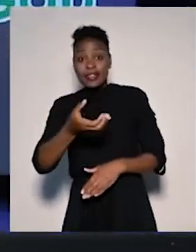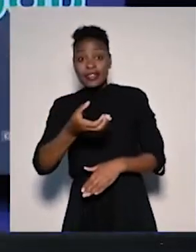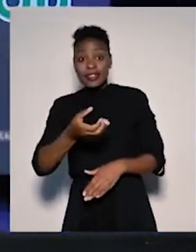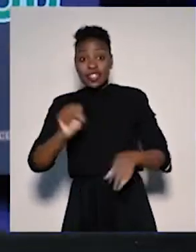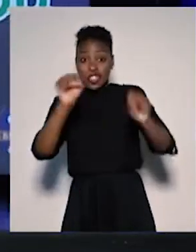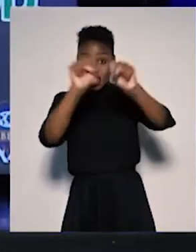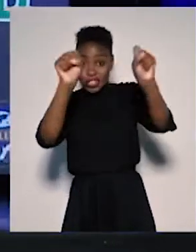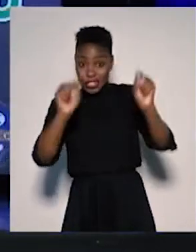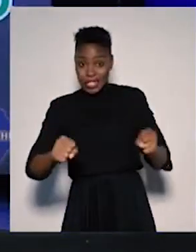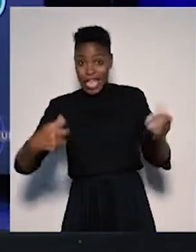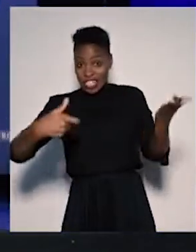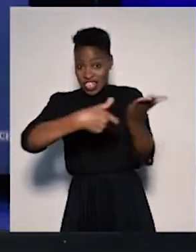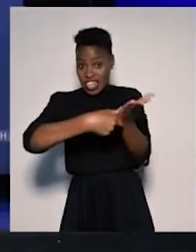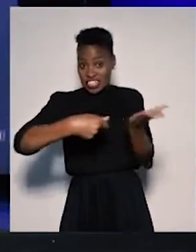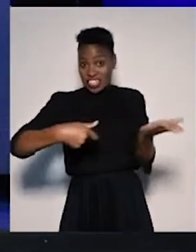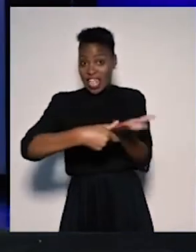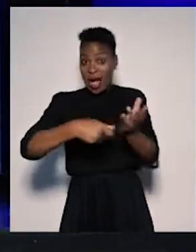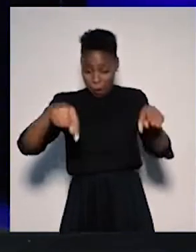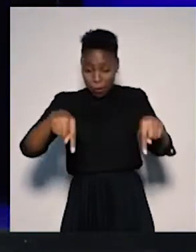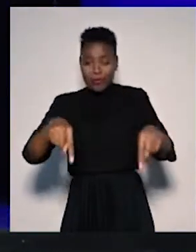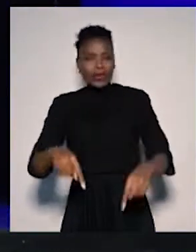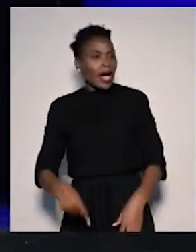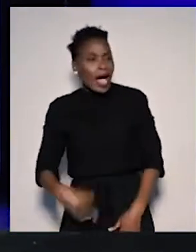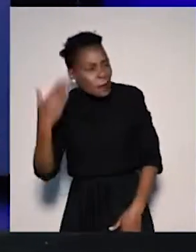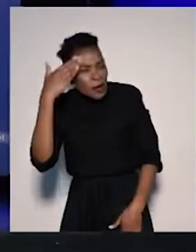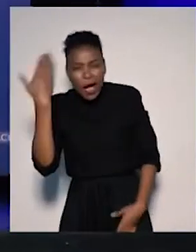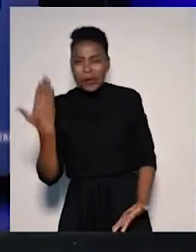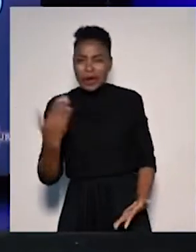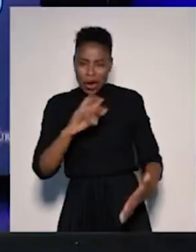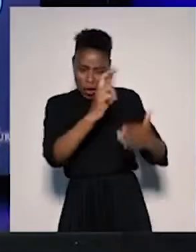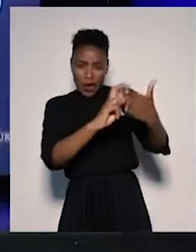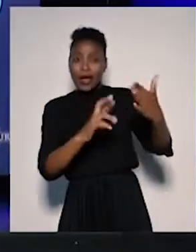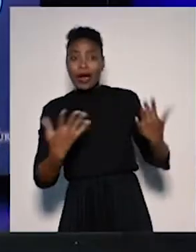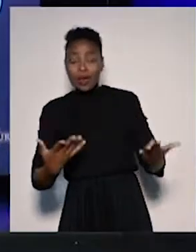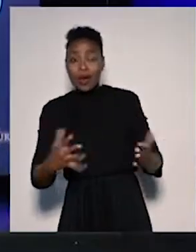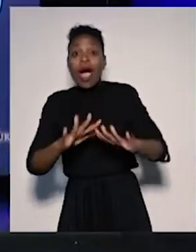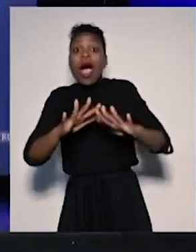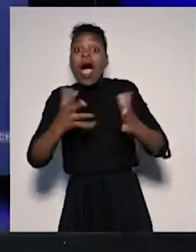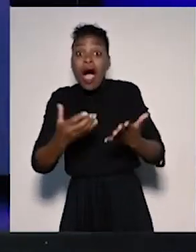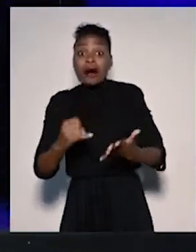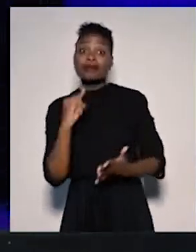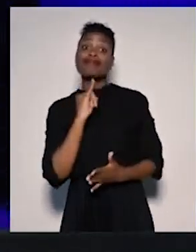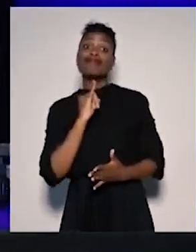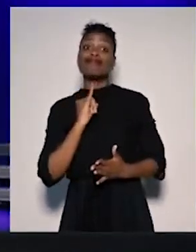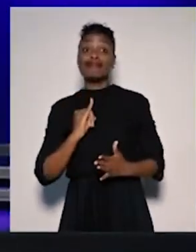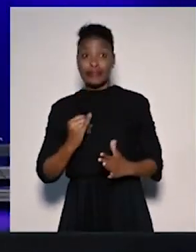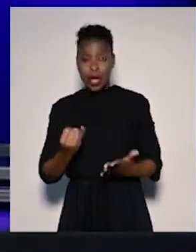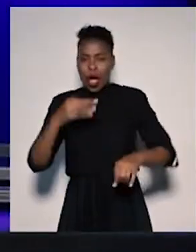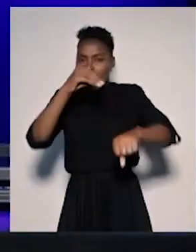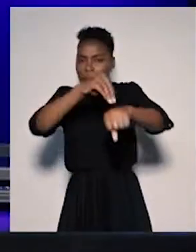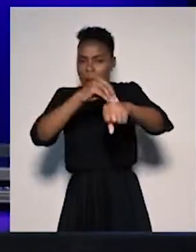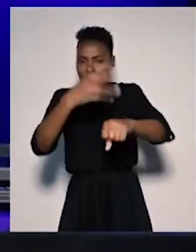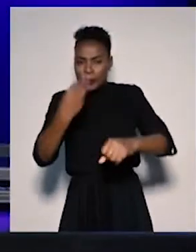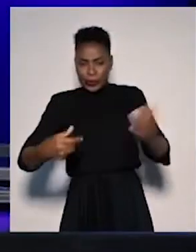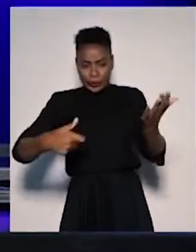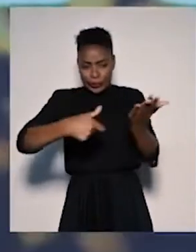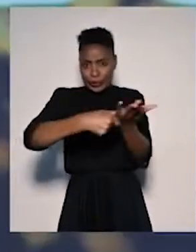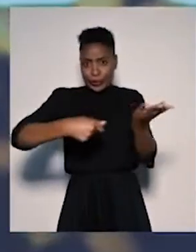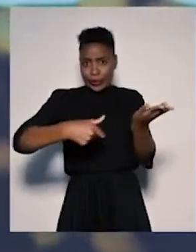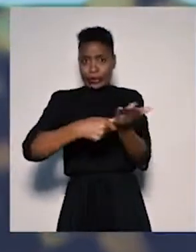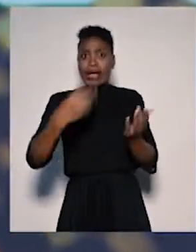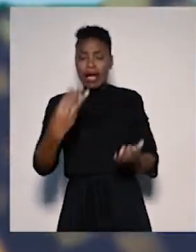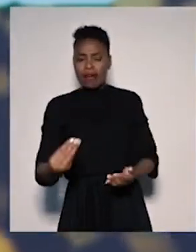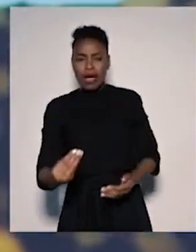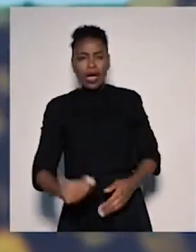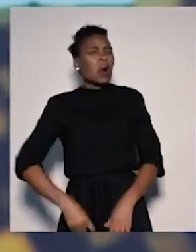system of taxation. In fact, I don't know how many of you have ever read this. You go and read how the Jews had a problem with tax in the New Testament. They'd